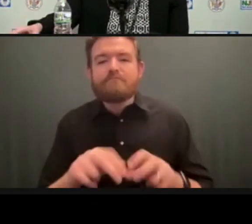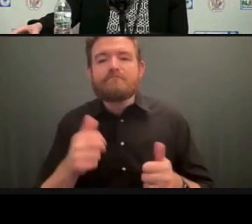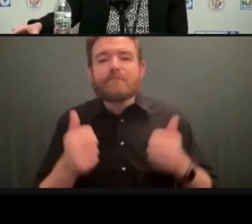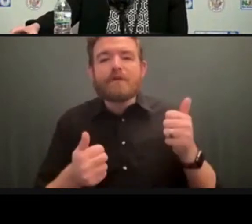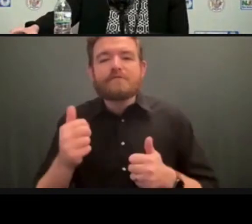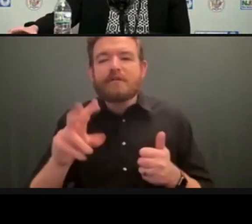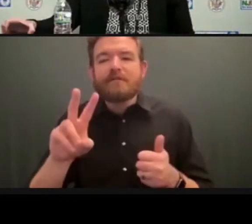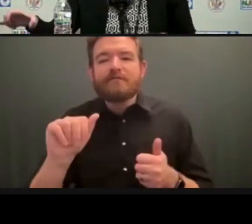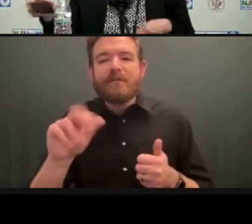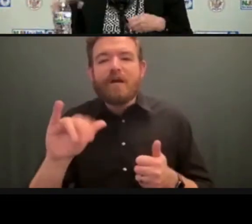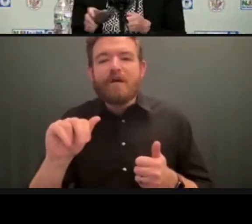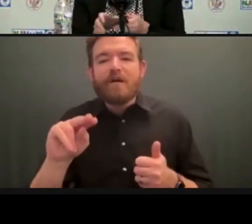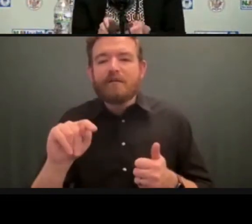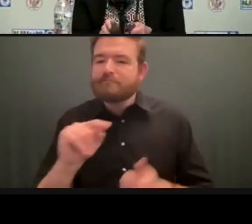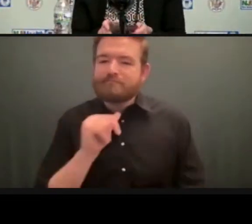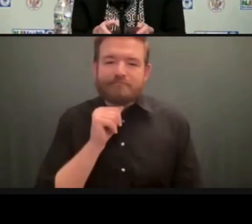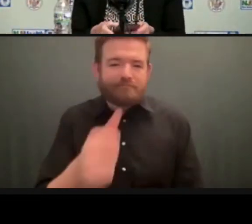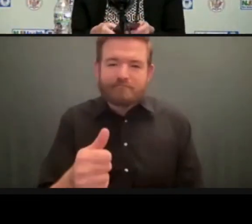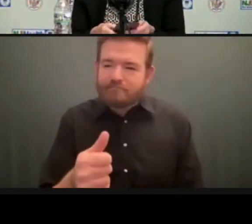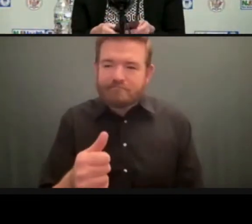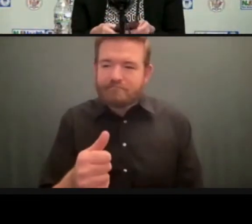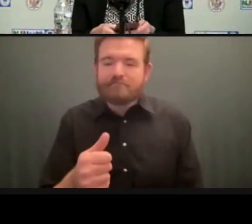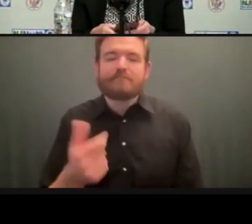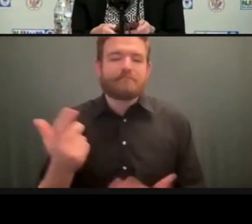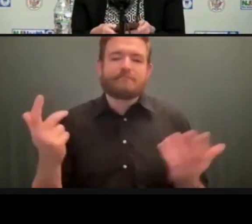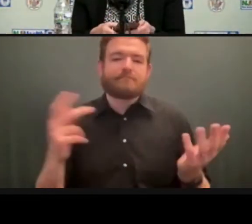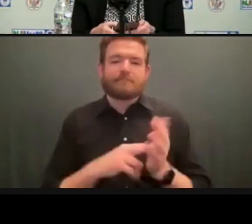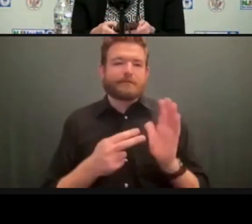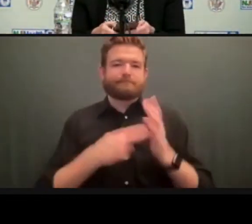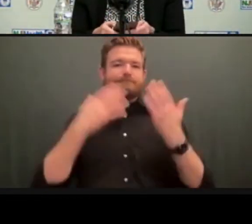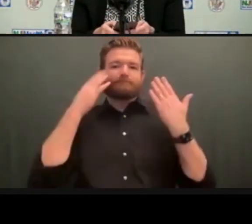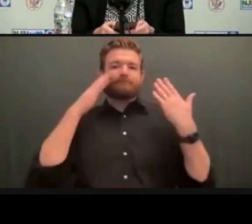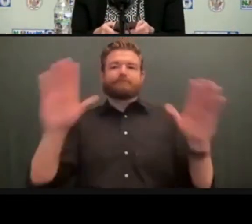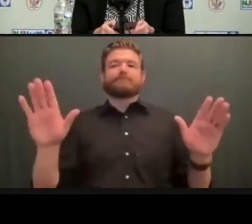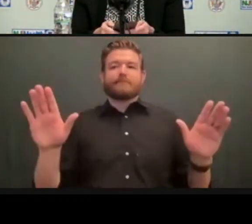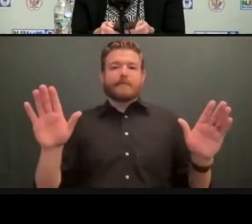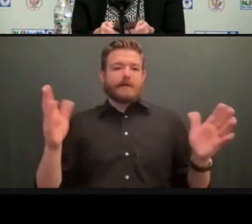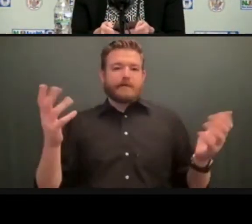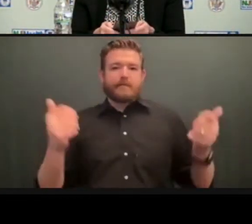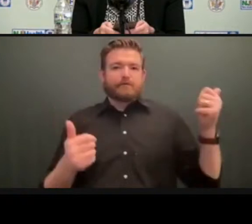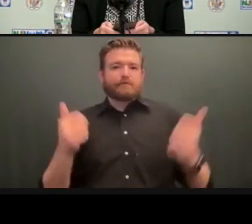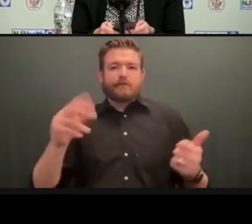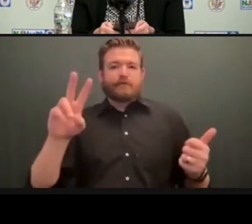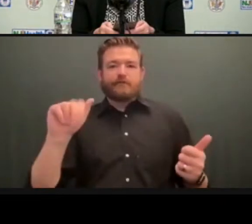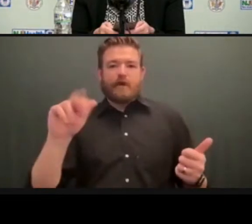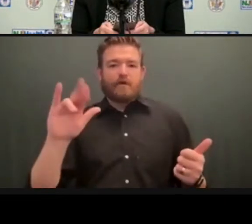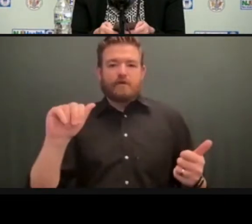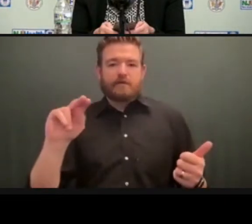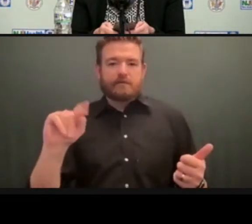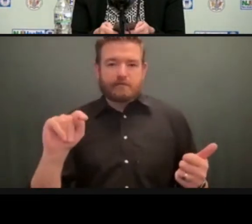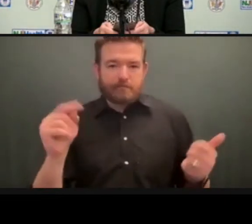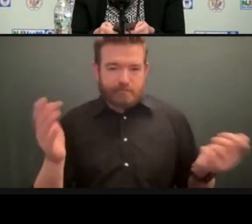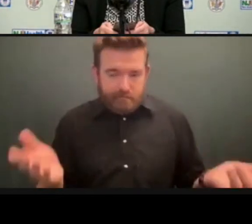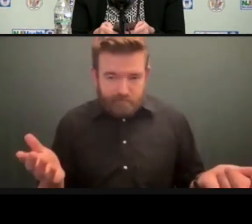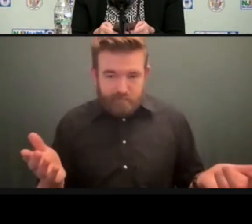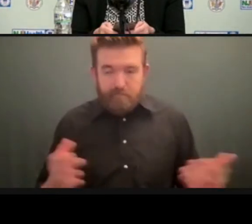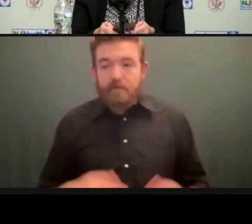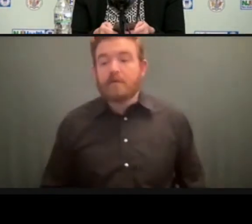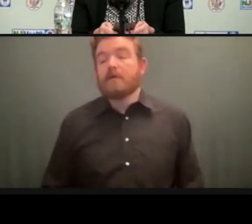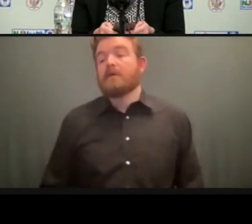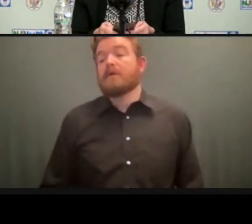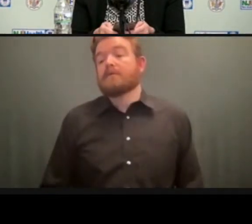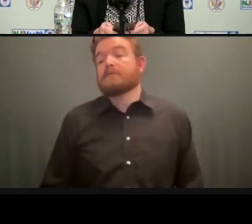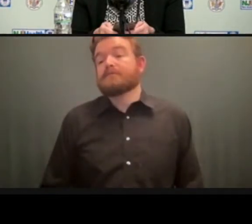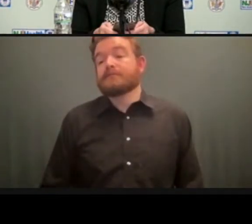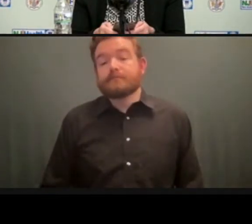why people aren't routinely getting back a result, because that test isn't routinely being run. As part of the state's and the